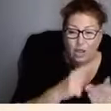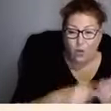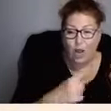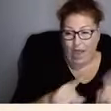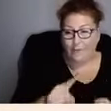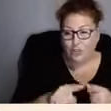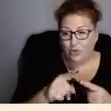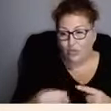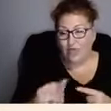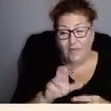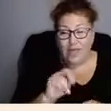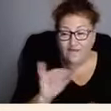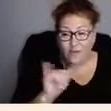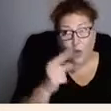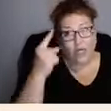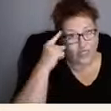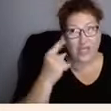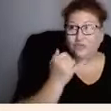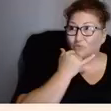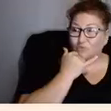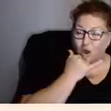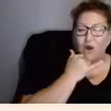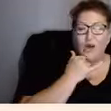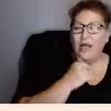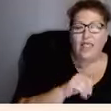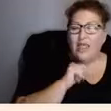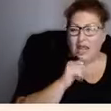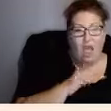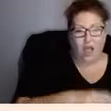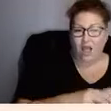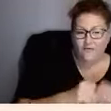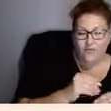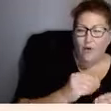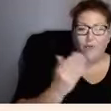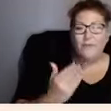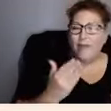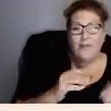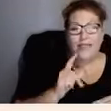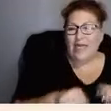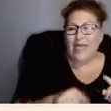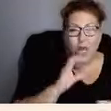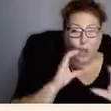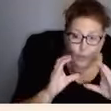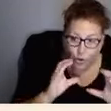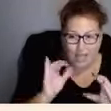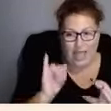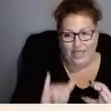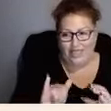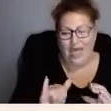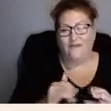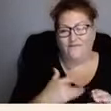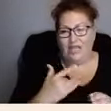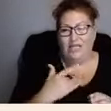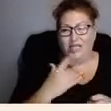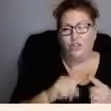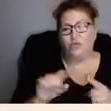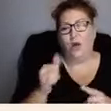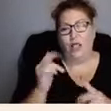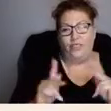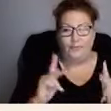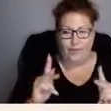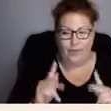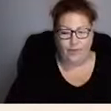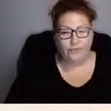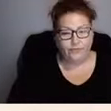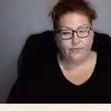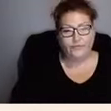though they think it's wrong and they're not comfortable with it. They might not be able to communicate what they are feeling or what's happening to them.